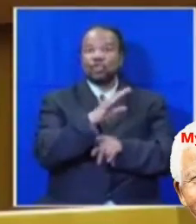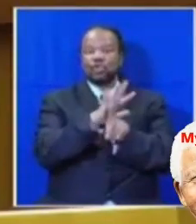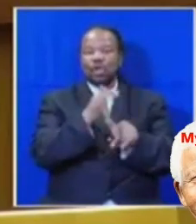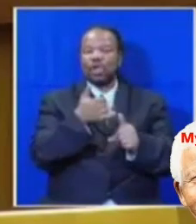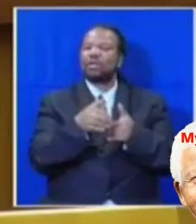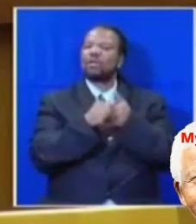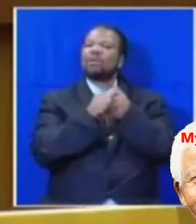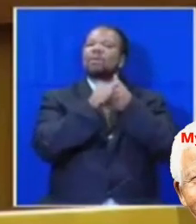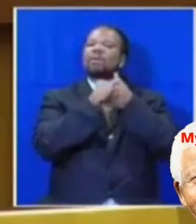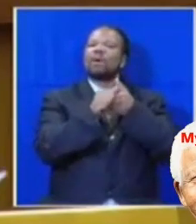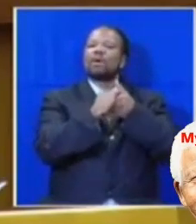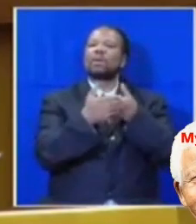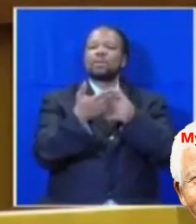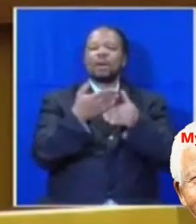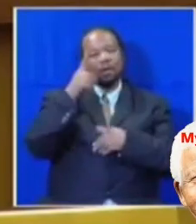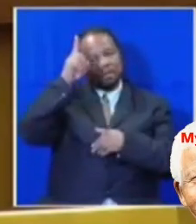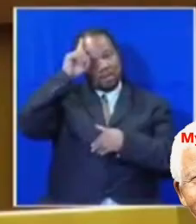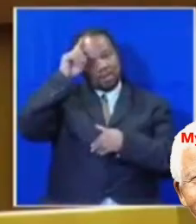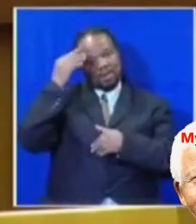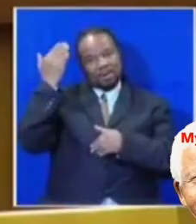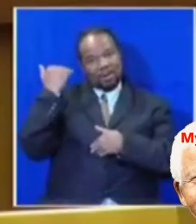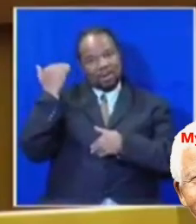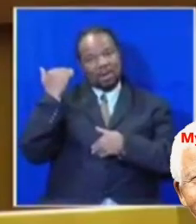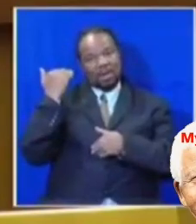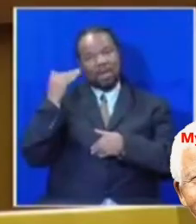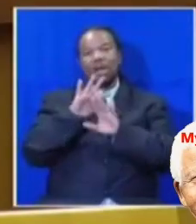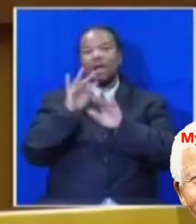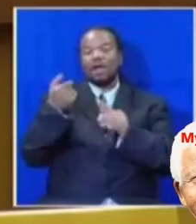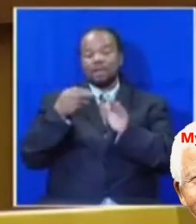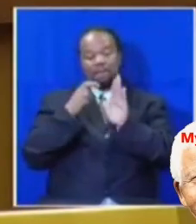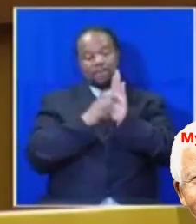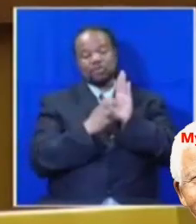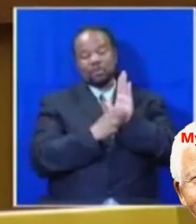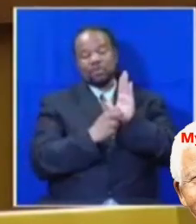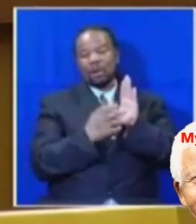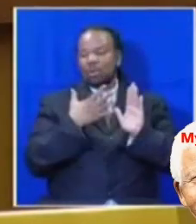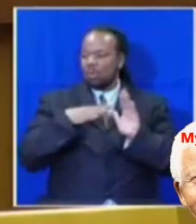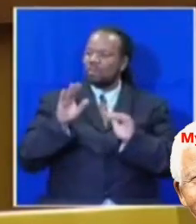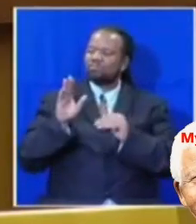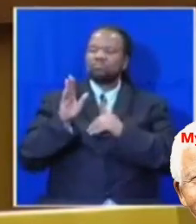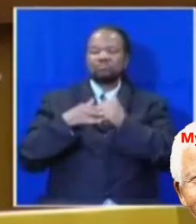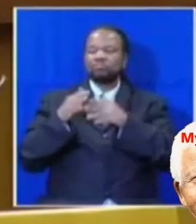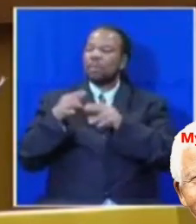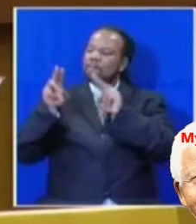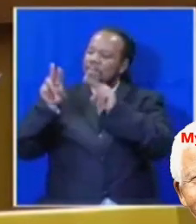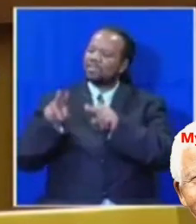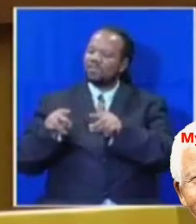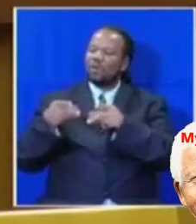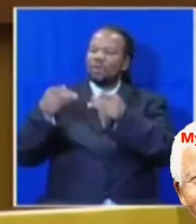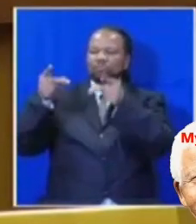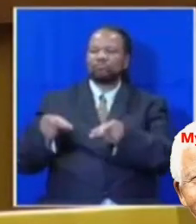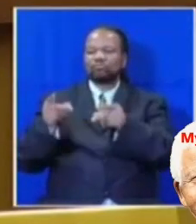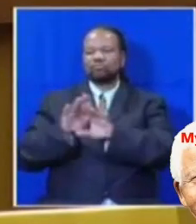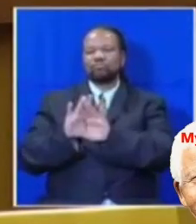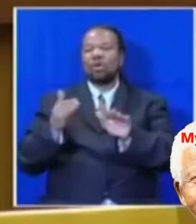guidance of former President Nelson Mandela and its principles of achieving peaceful solutions to